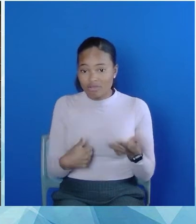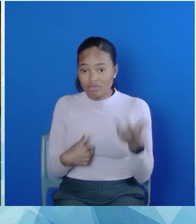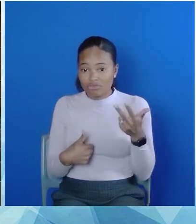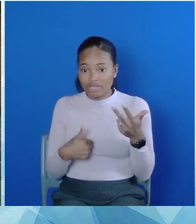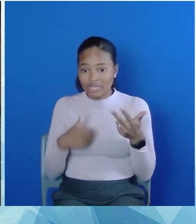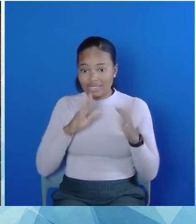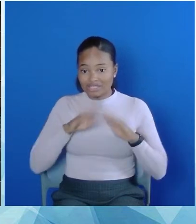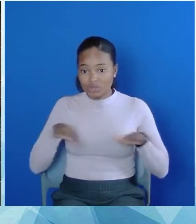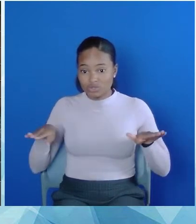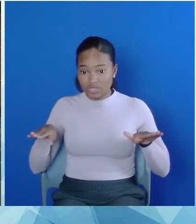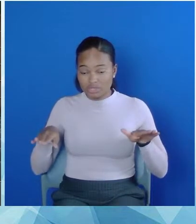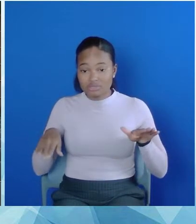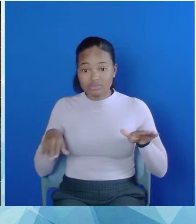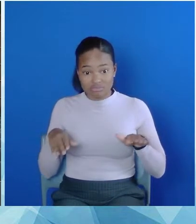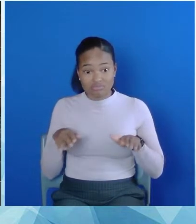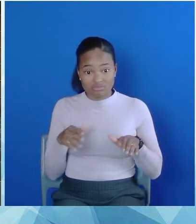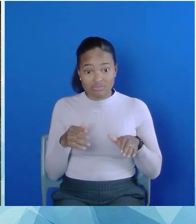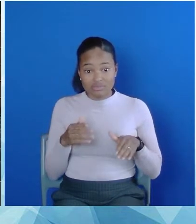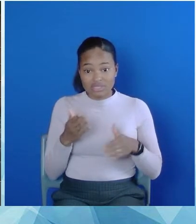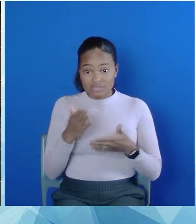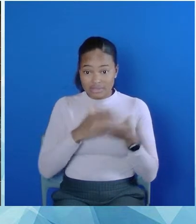preschool here.